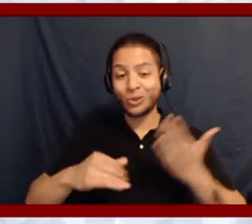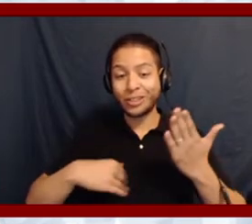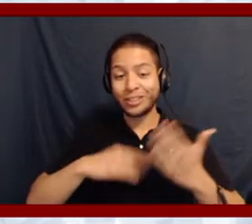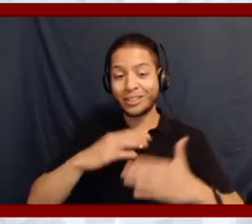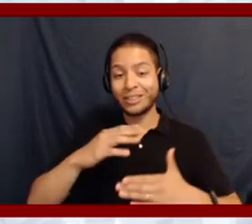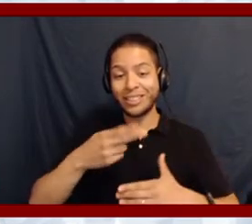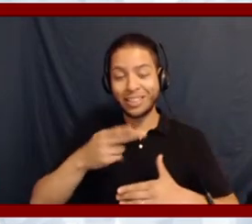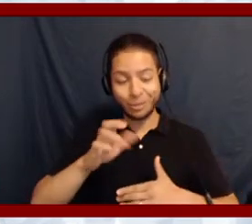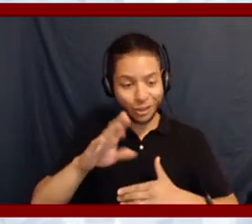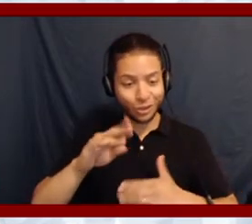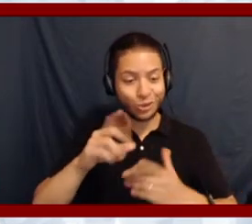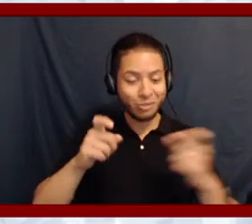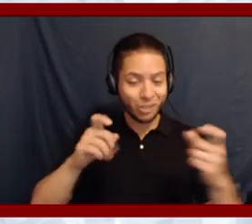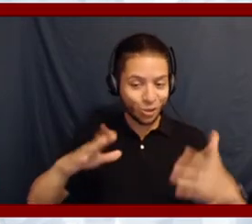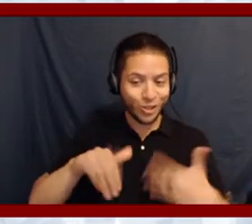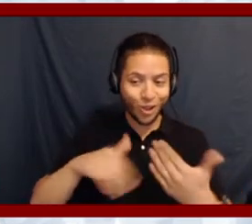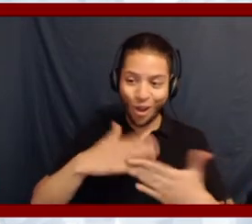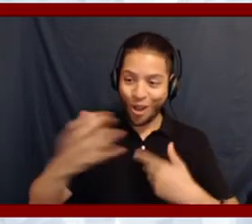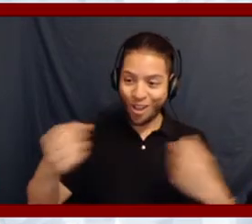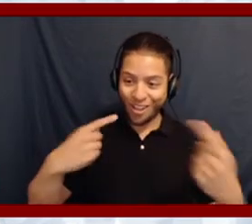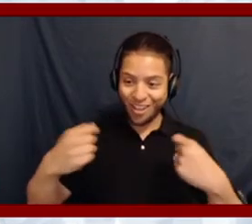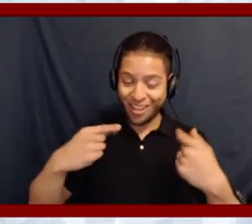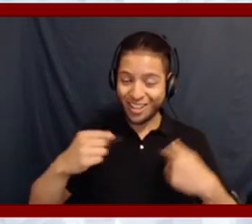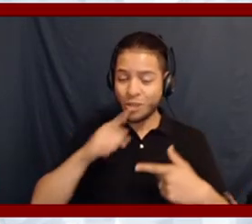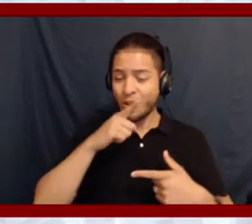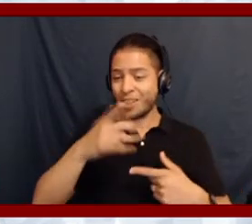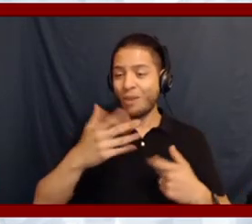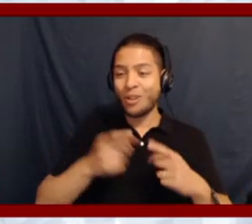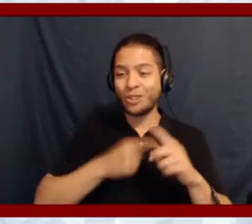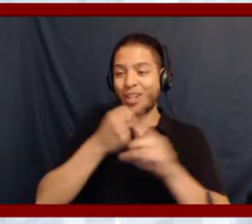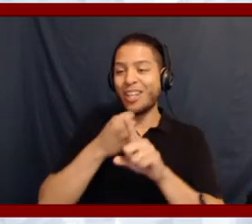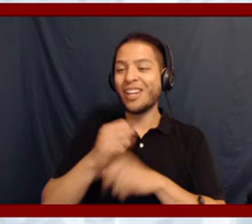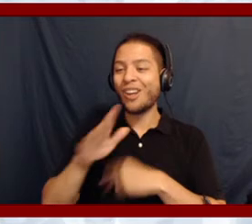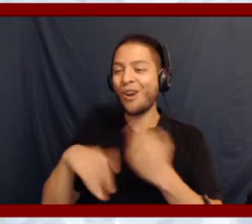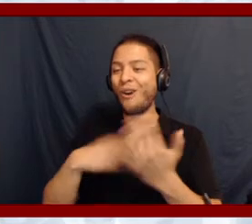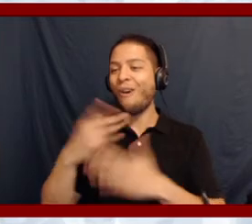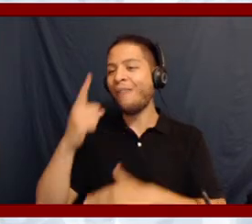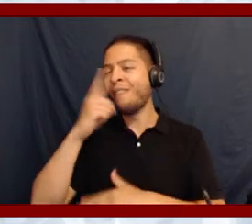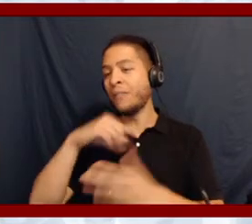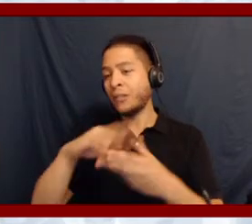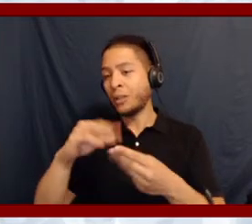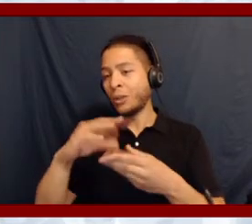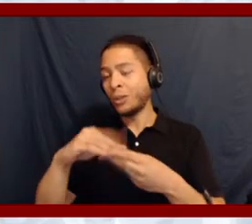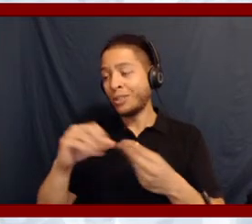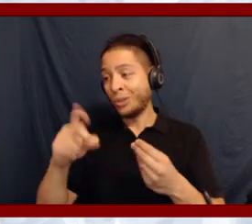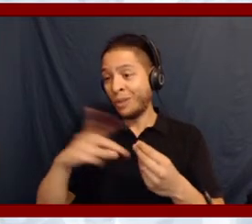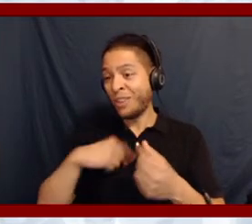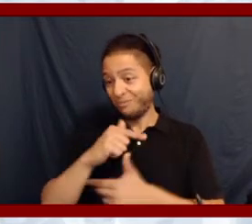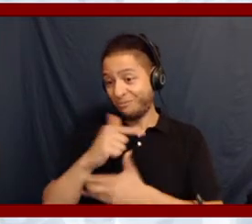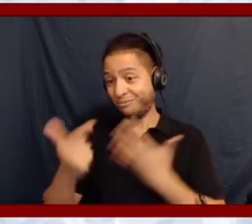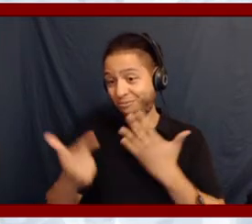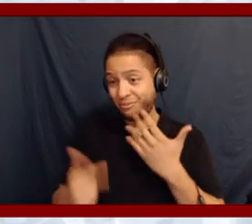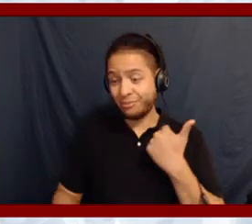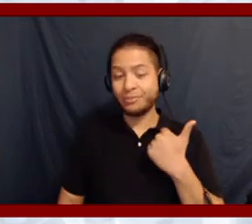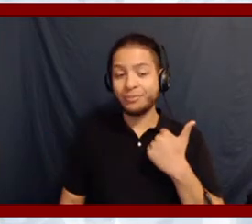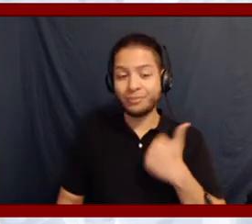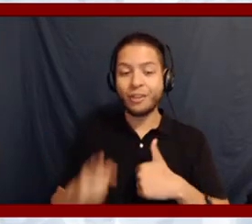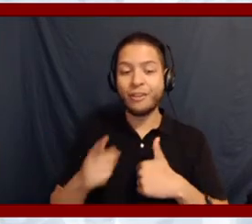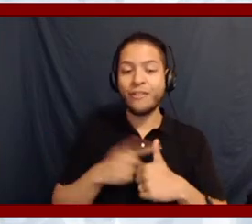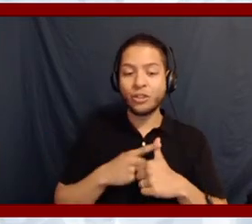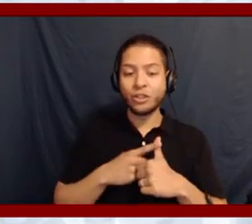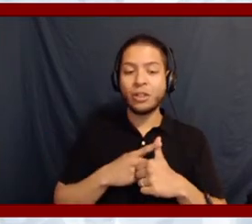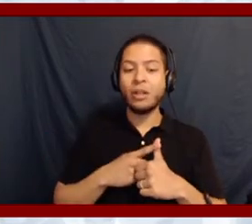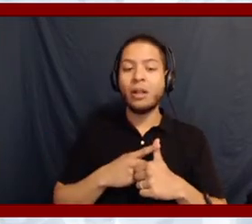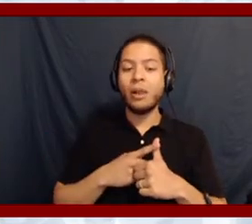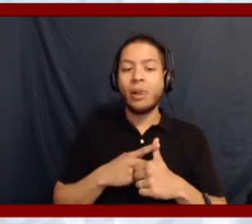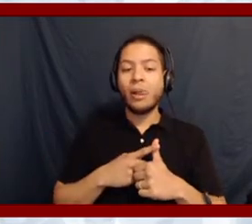administrators, and they just wanna hit some of the top line myths. So I'll just go at them, and we'll take them one by one. First, can you speak to a couple